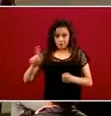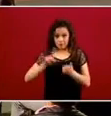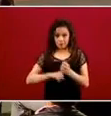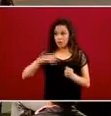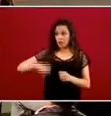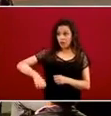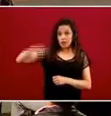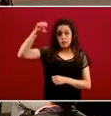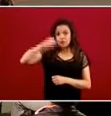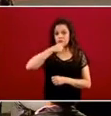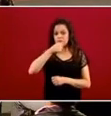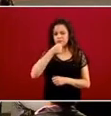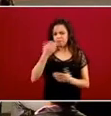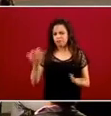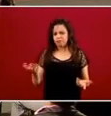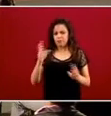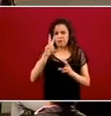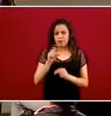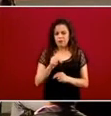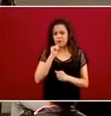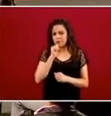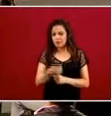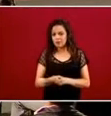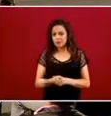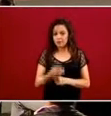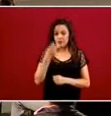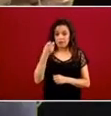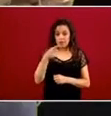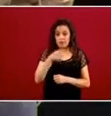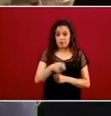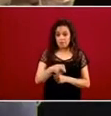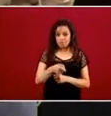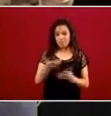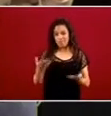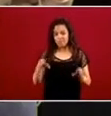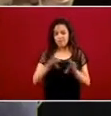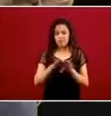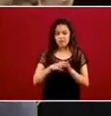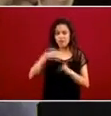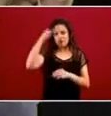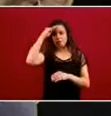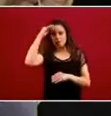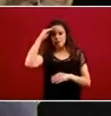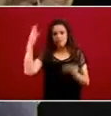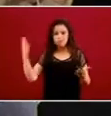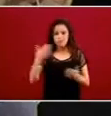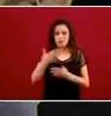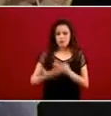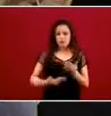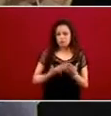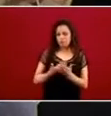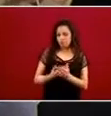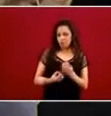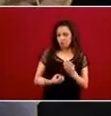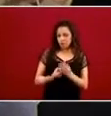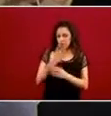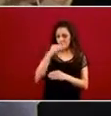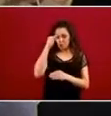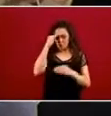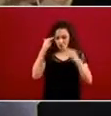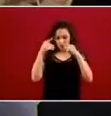5%. So what we're saying is that people who are dying in Mexico are not mostly senior citizens.